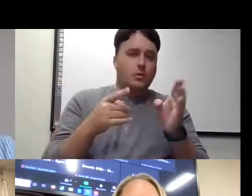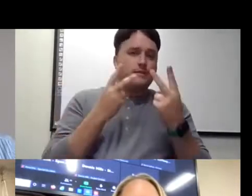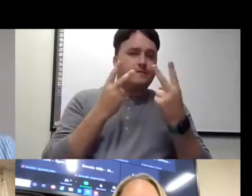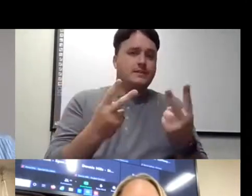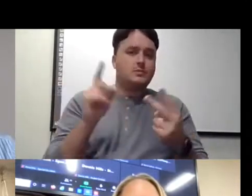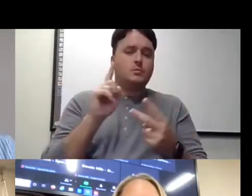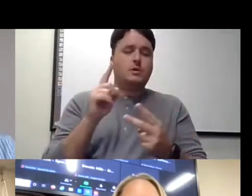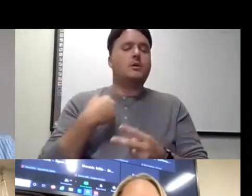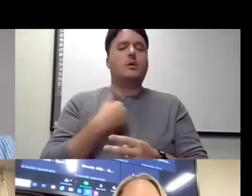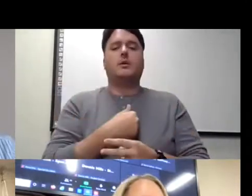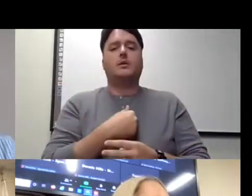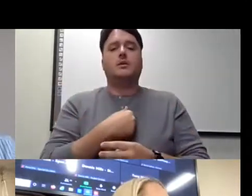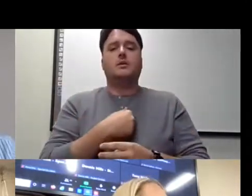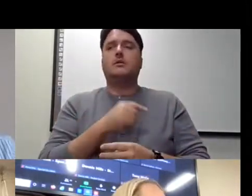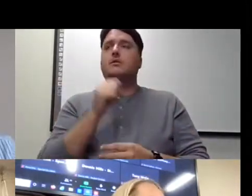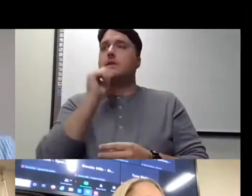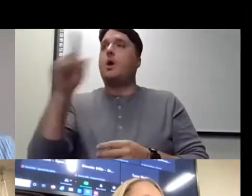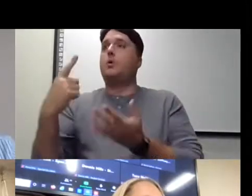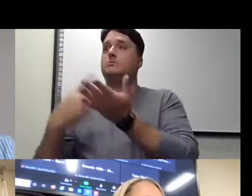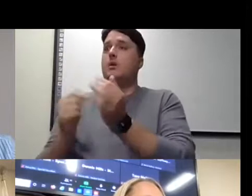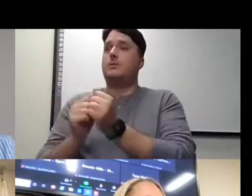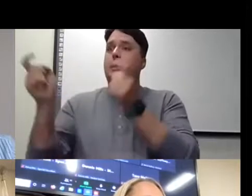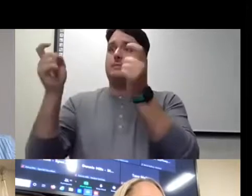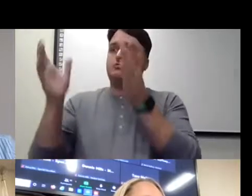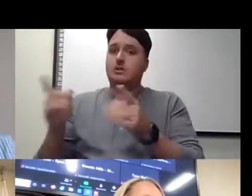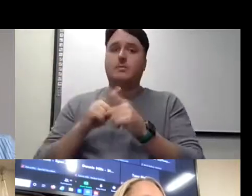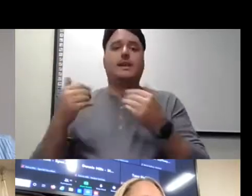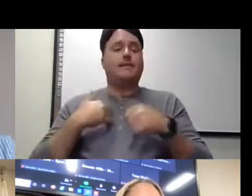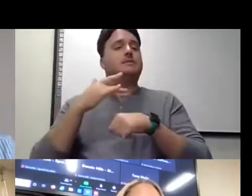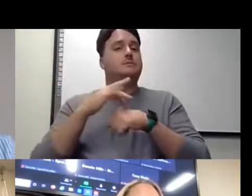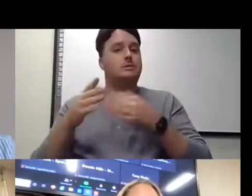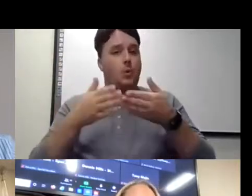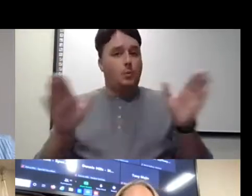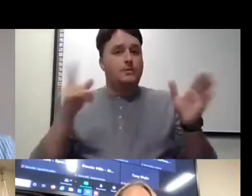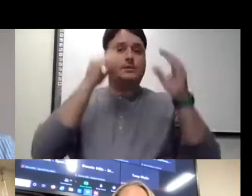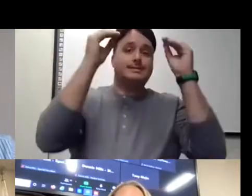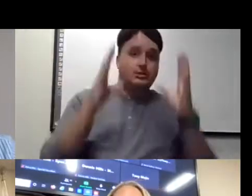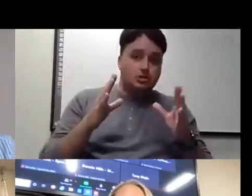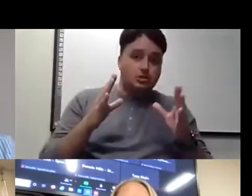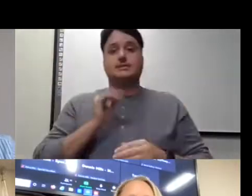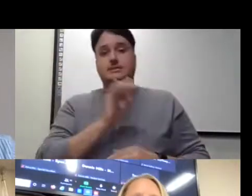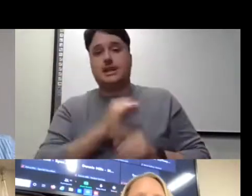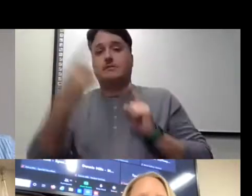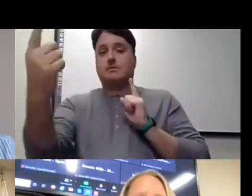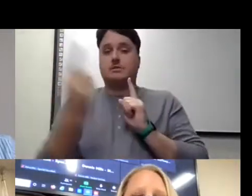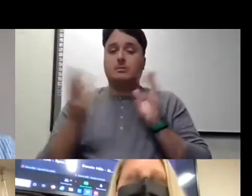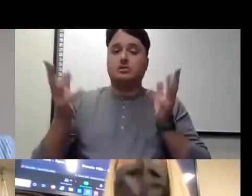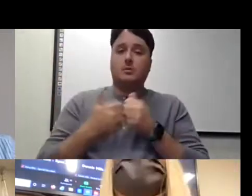didn't only talk to the administrators, where there was like space that was open for teachers and staff to come and talk to us.